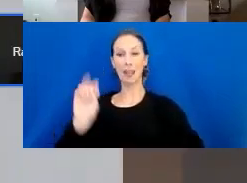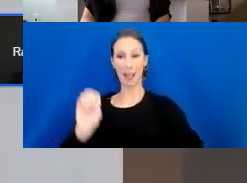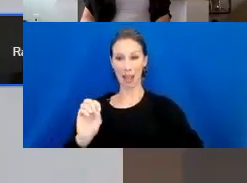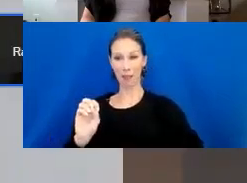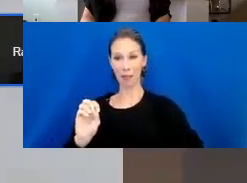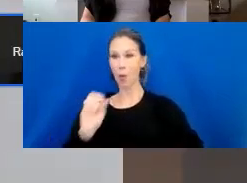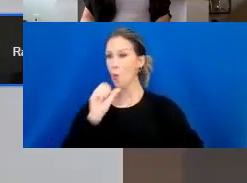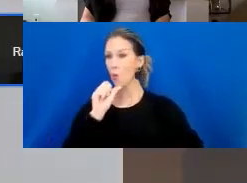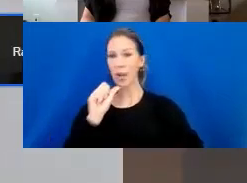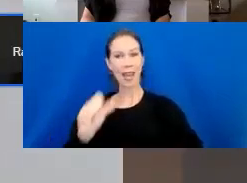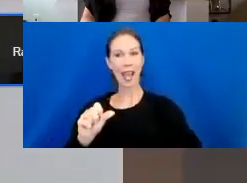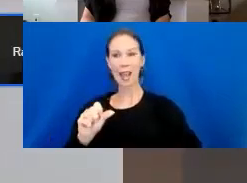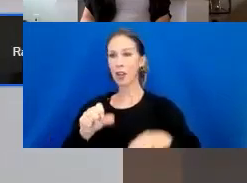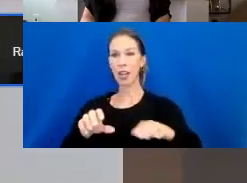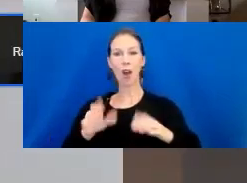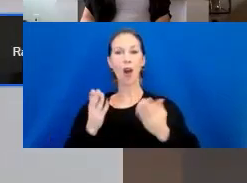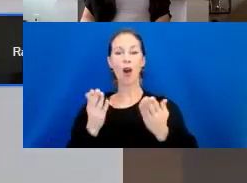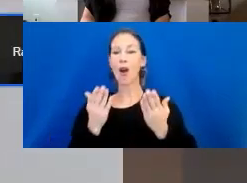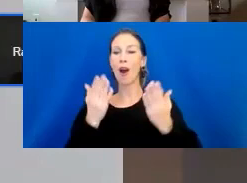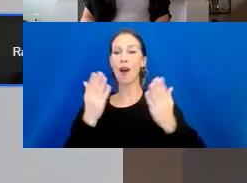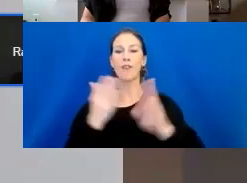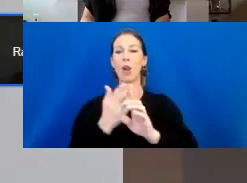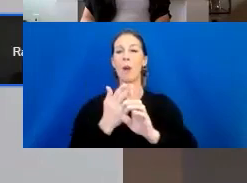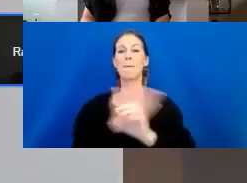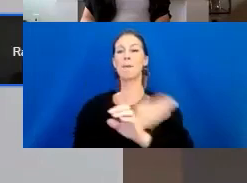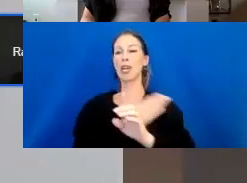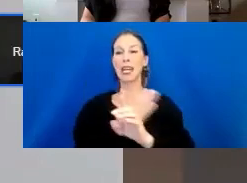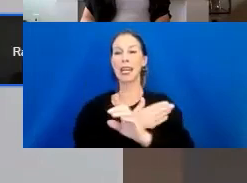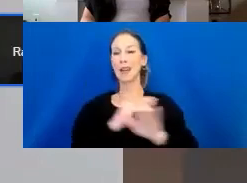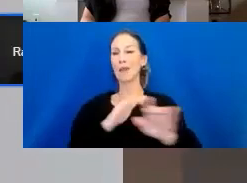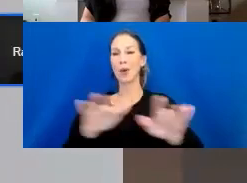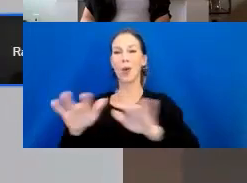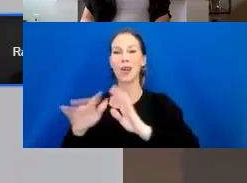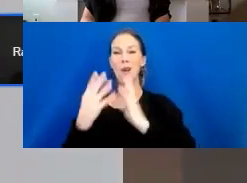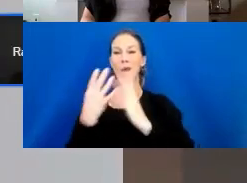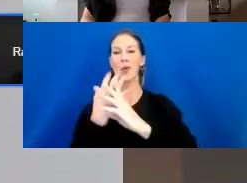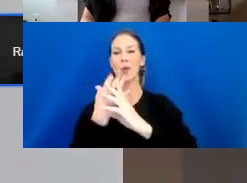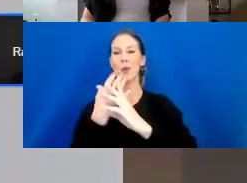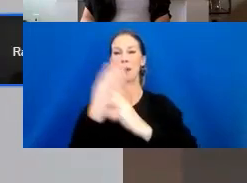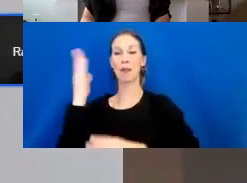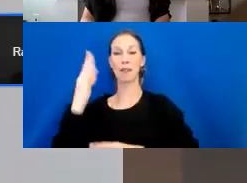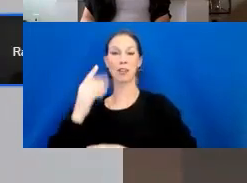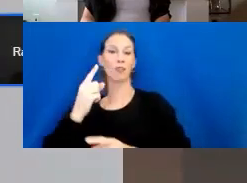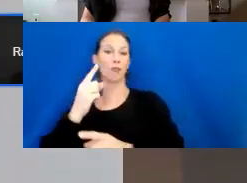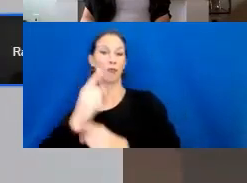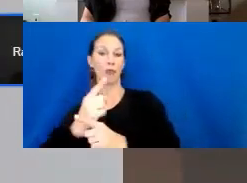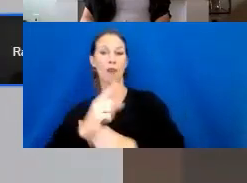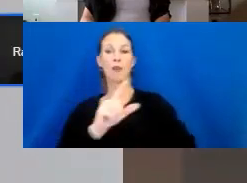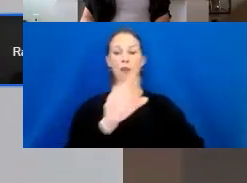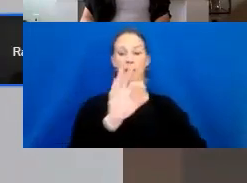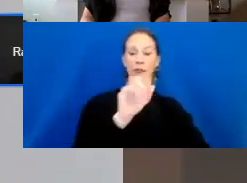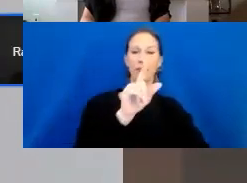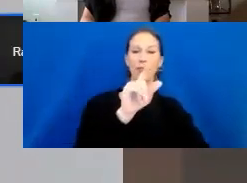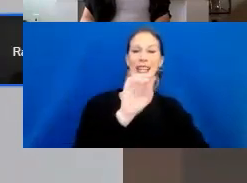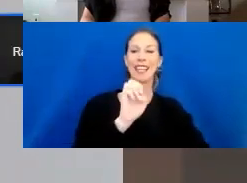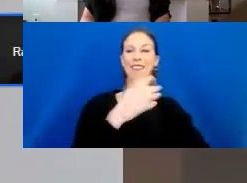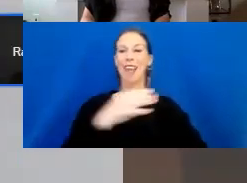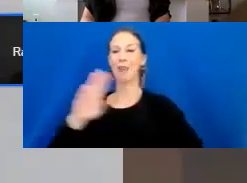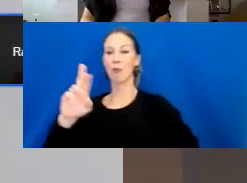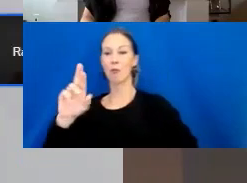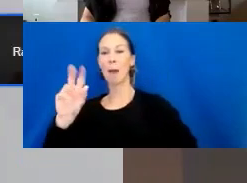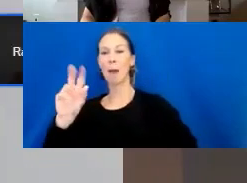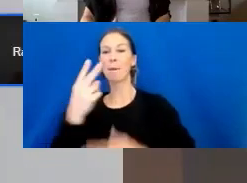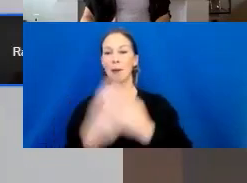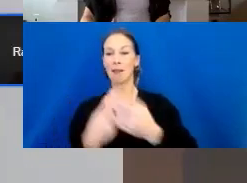pre-recorded presentations. Correct. Correct. Yeah, this is Indeed, I have to catch myself often to